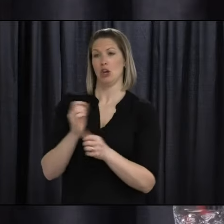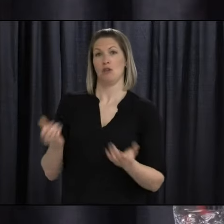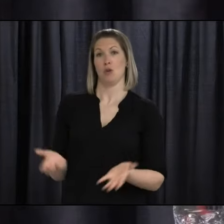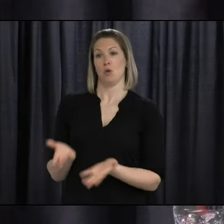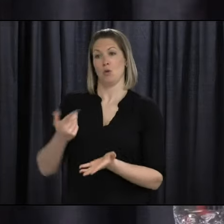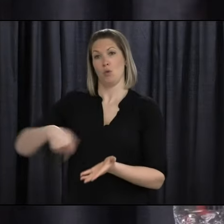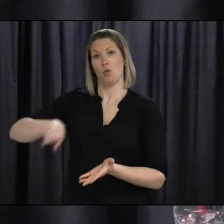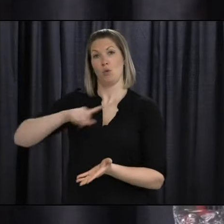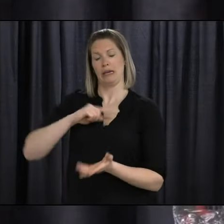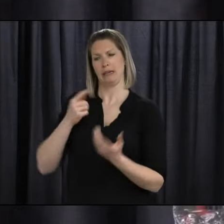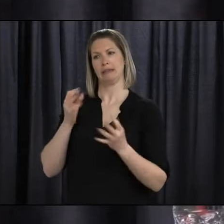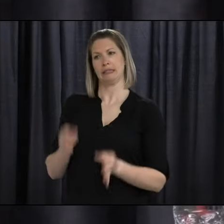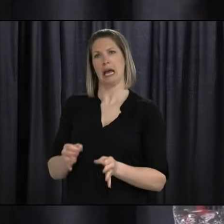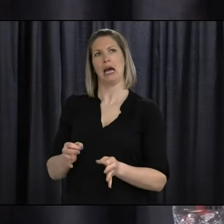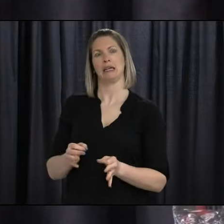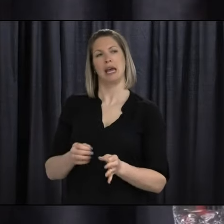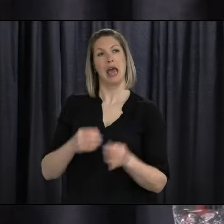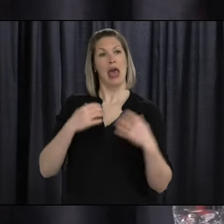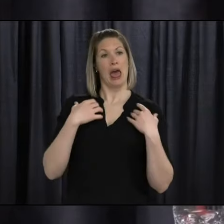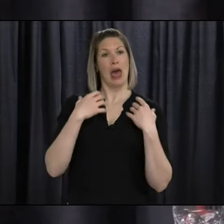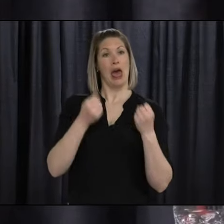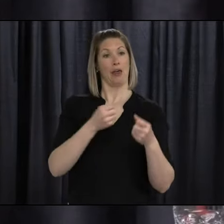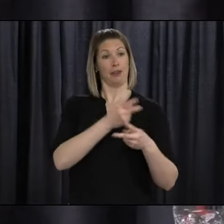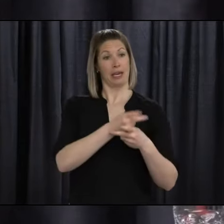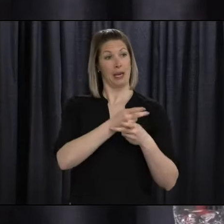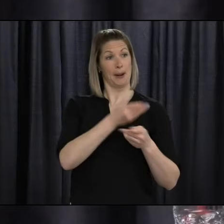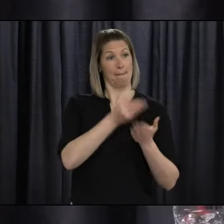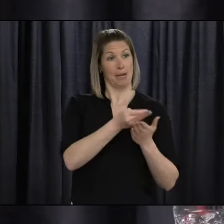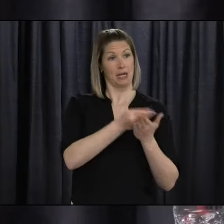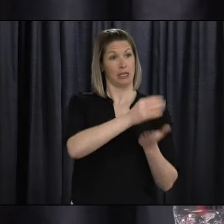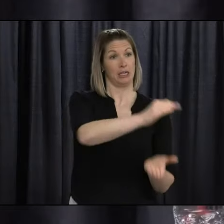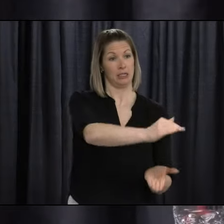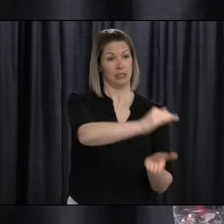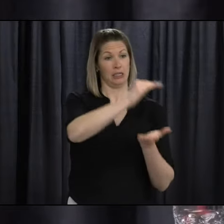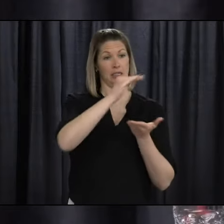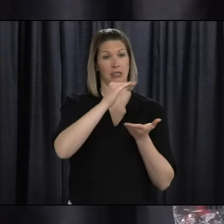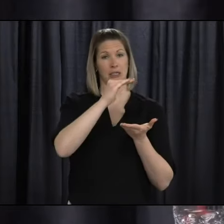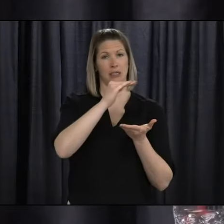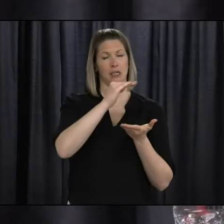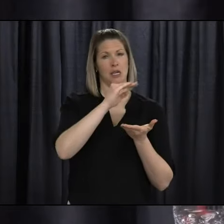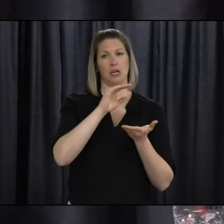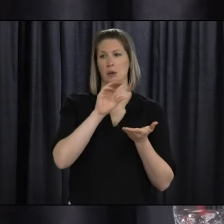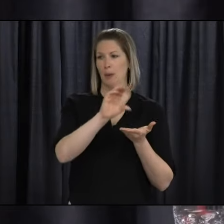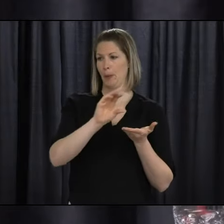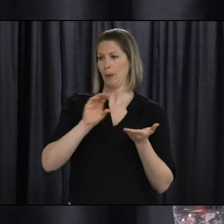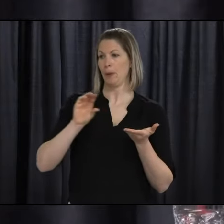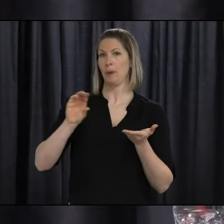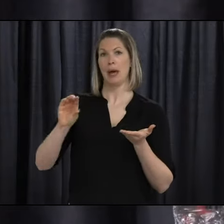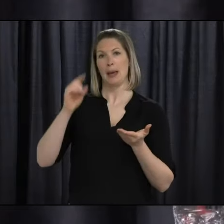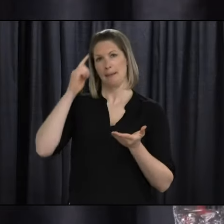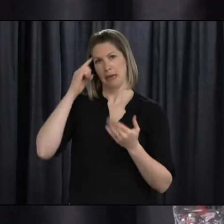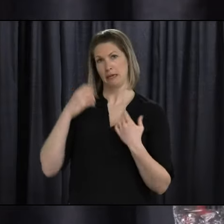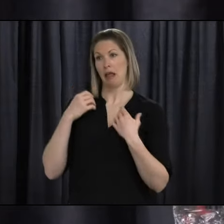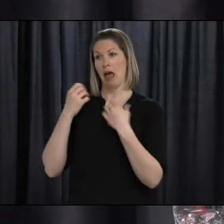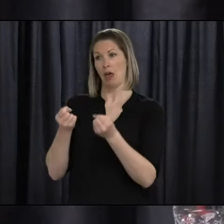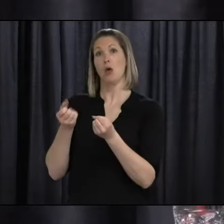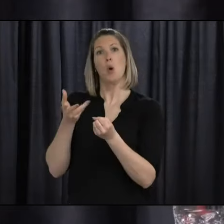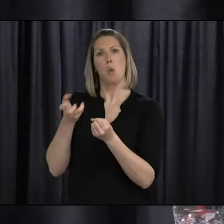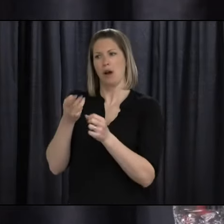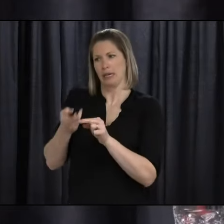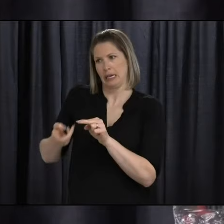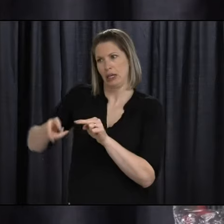amount of the budget from health spent on mental health and addictions to a target of 9% by